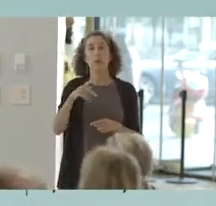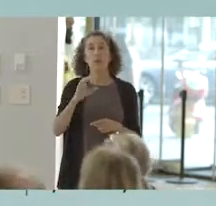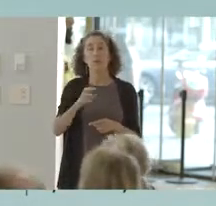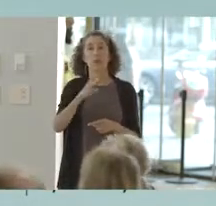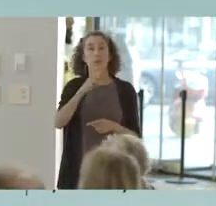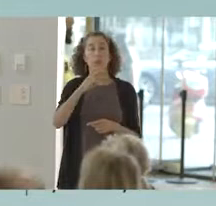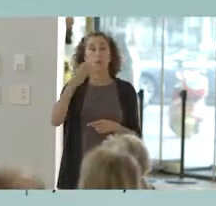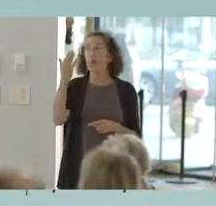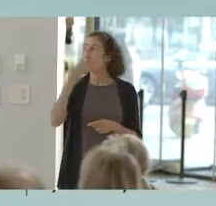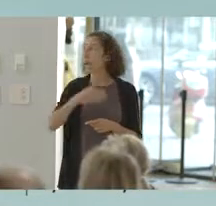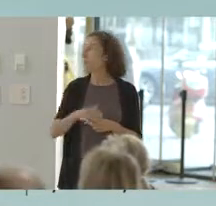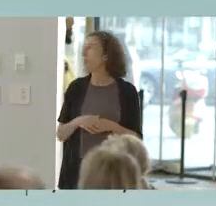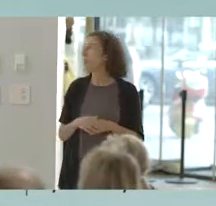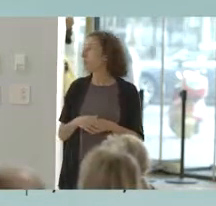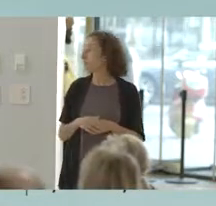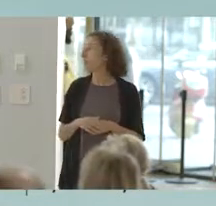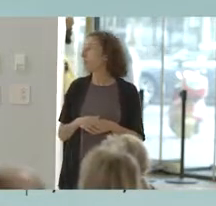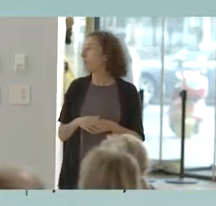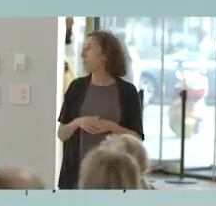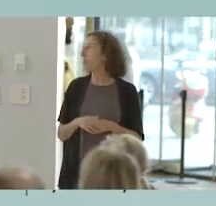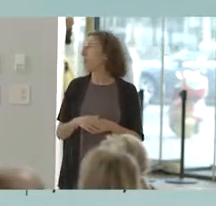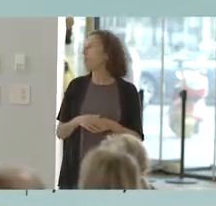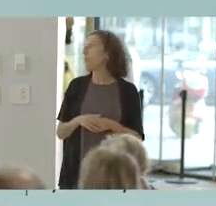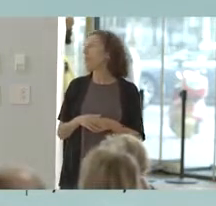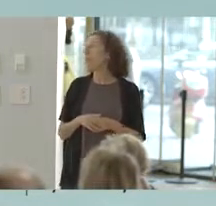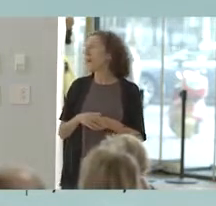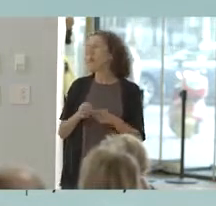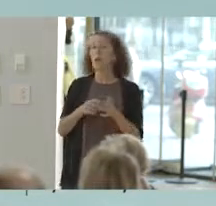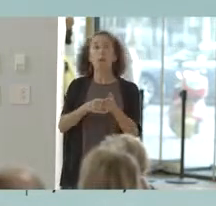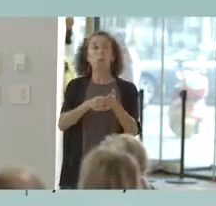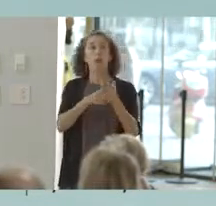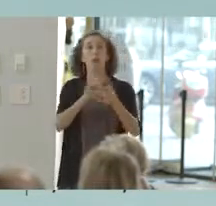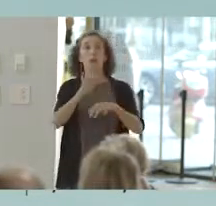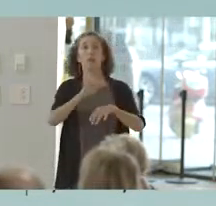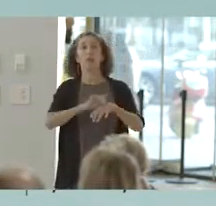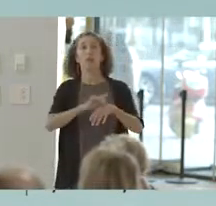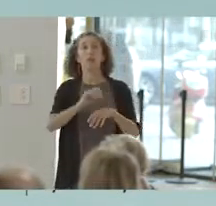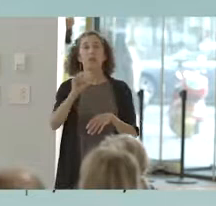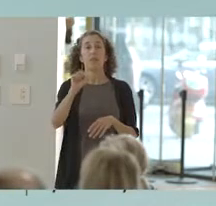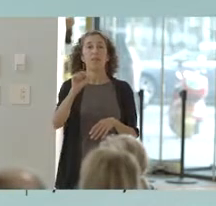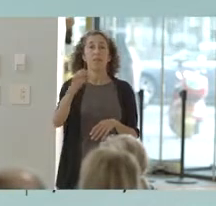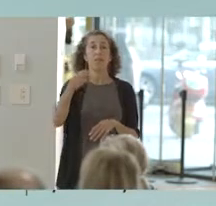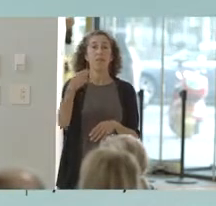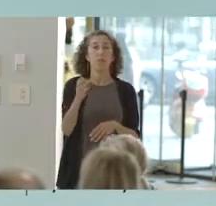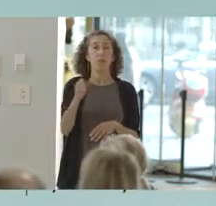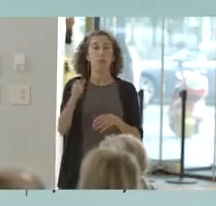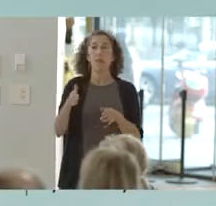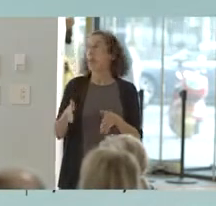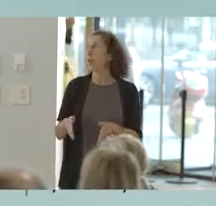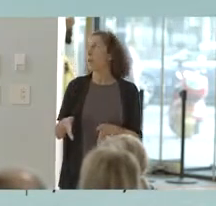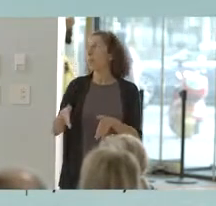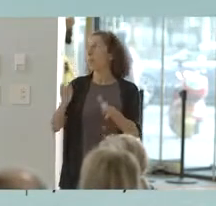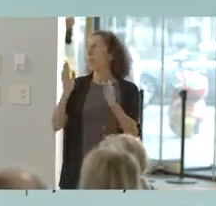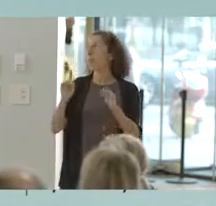protection, we need to integrate up against the Stuyvesant High School building, and so the entire platform here essentially needs